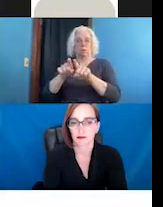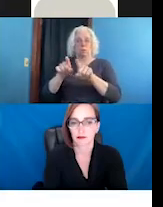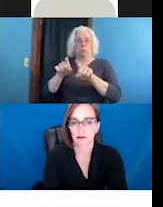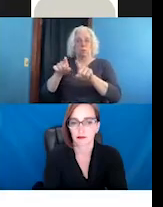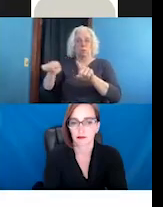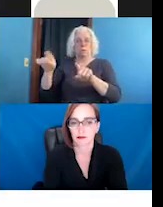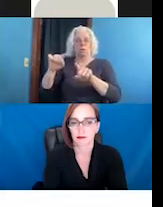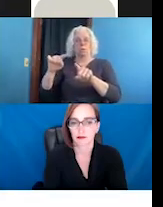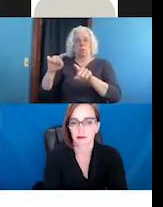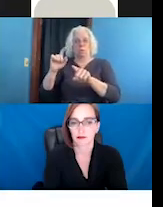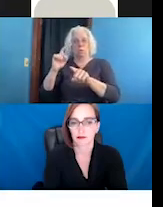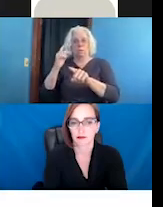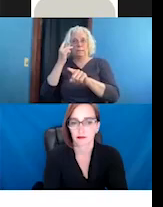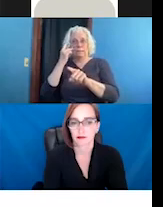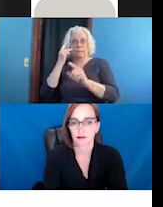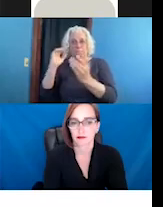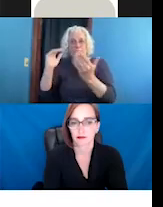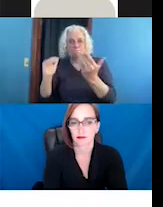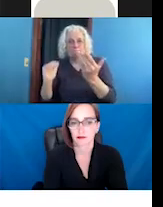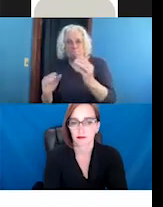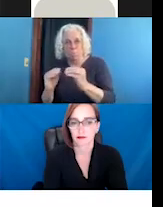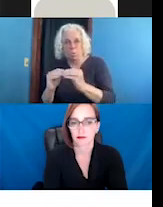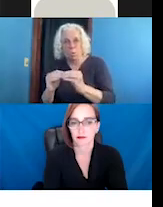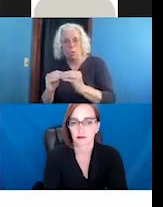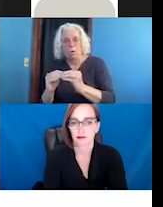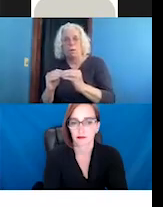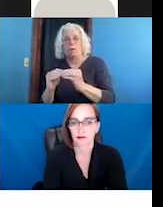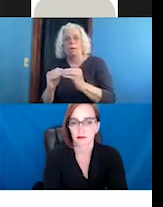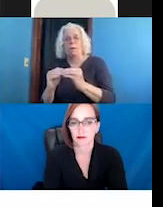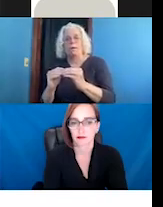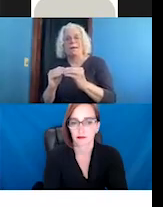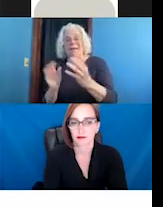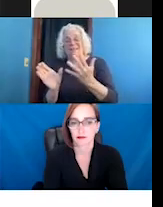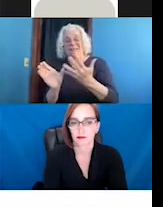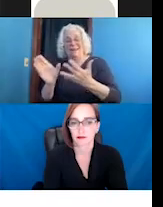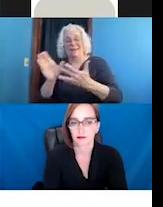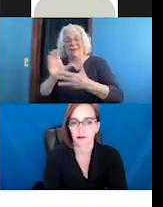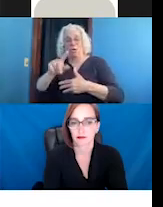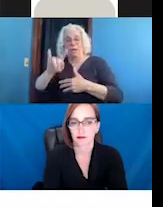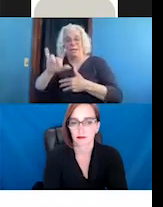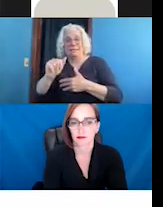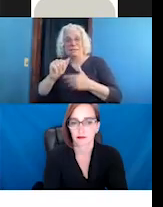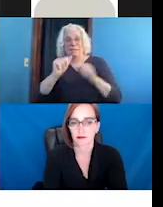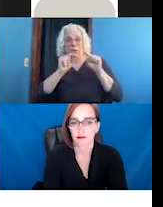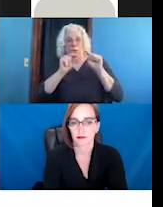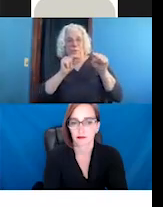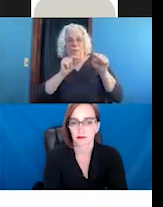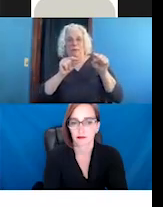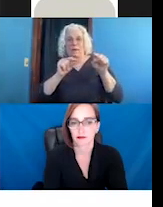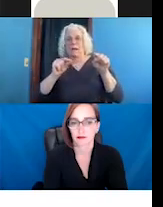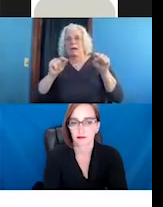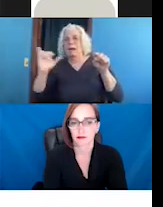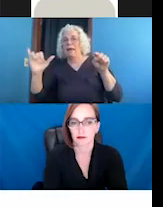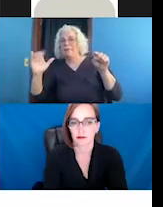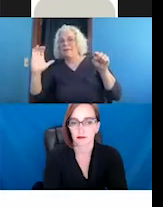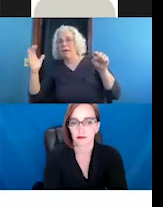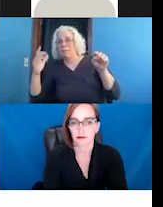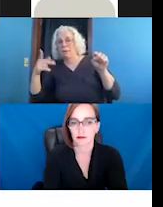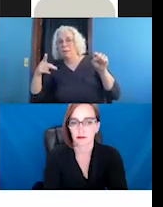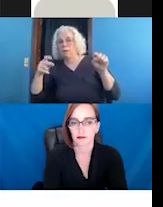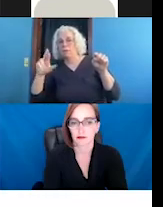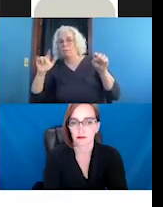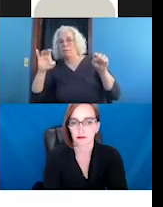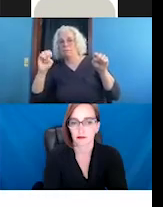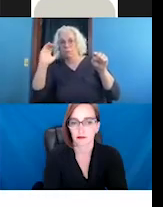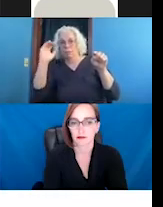that. And then the criteria will ensure that that's linked. You might have to just cross-check that against the principles in terms of number